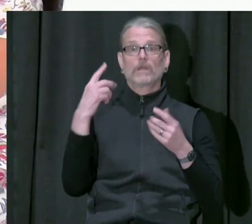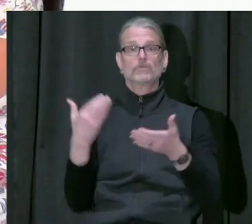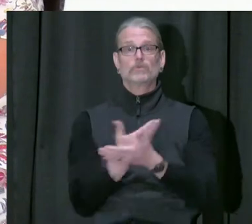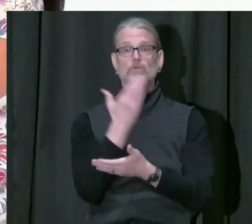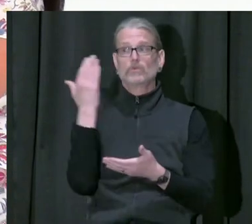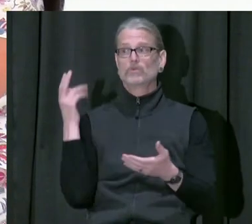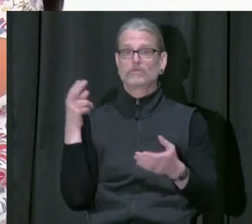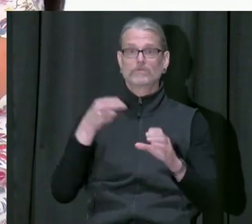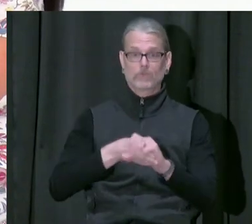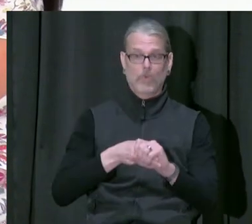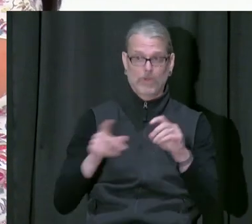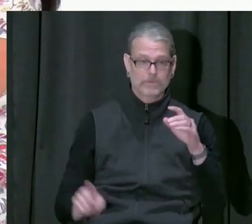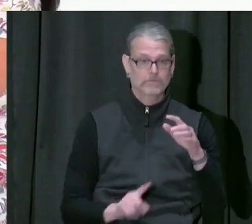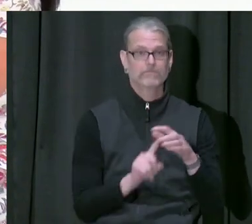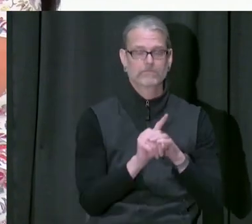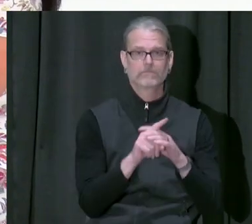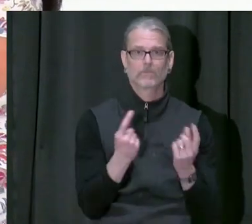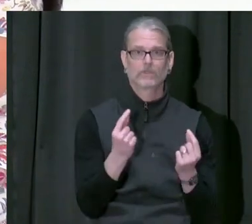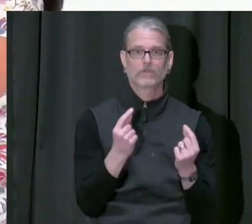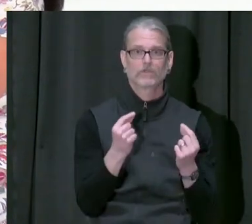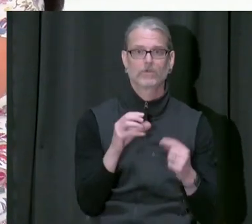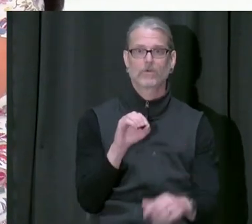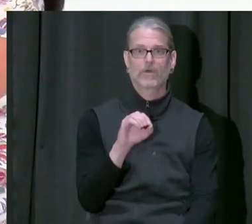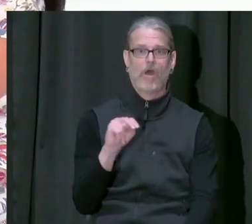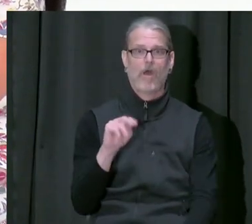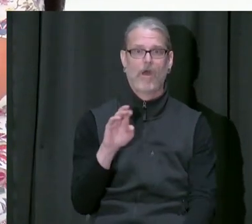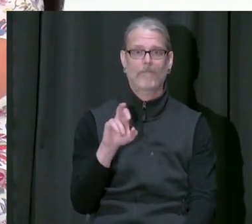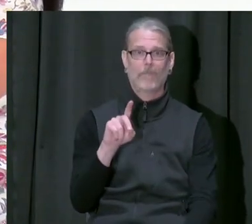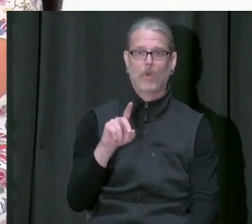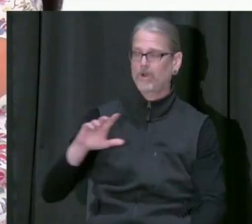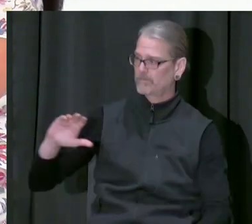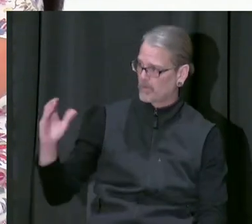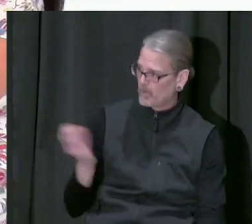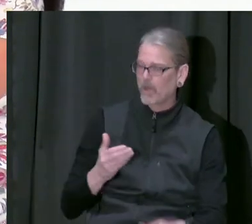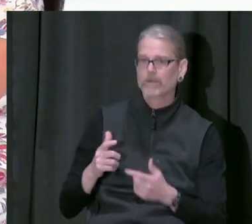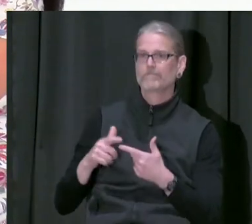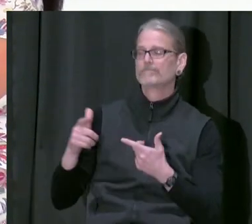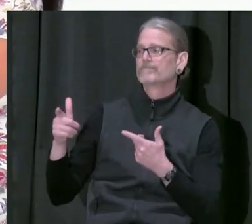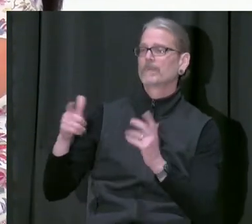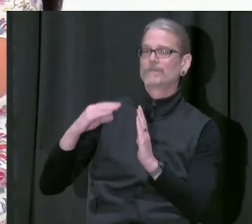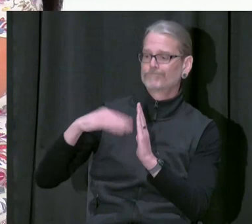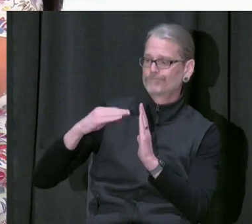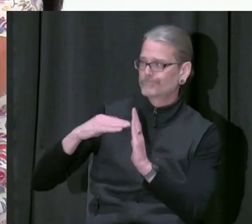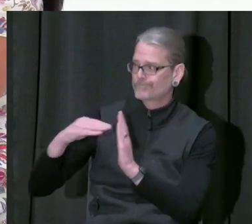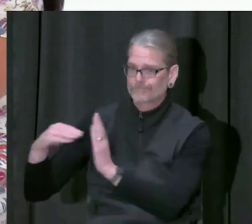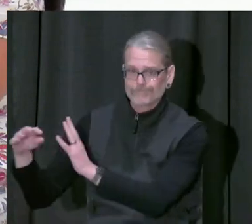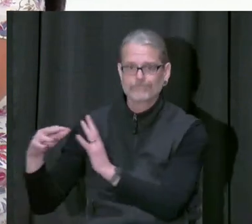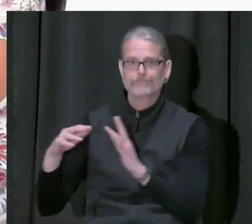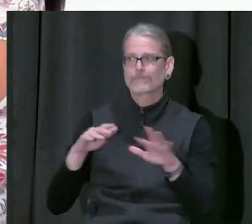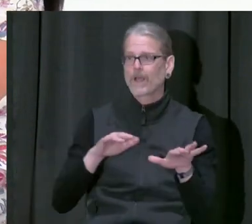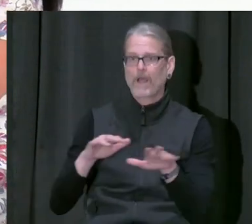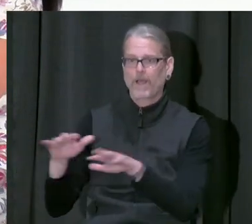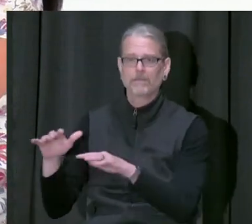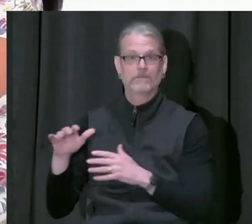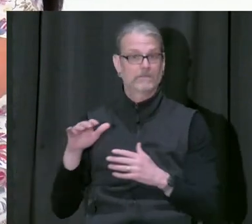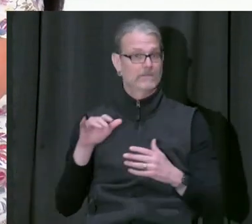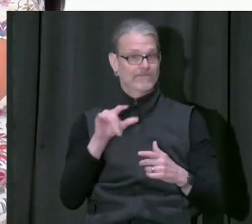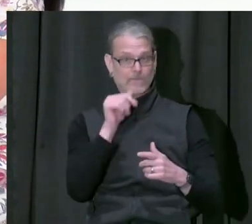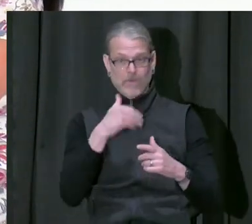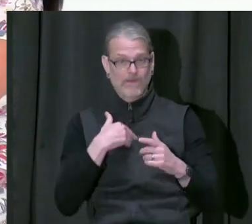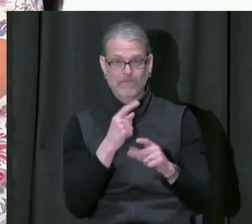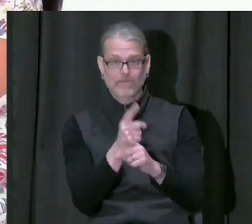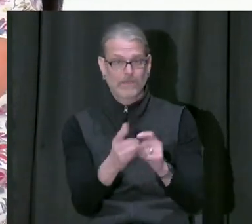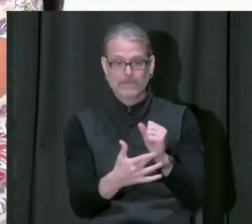thing you do with them is onboard them. Well, if you don't have the right devices, the right technology, the